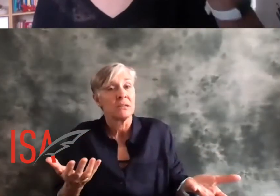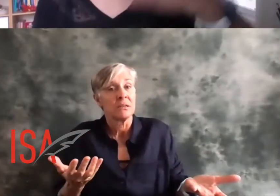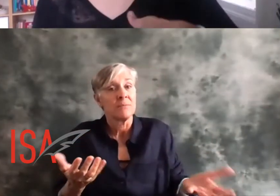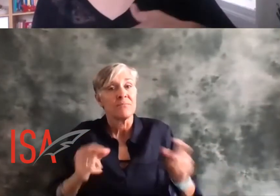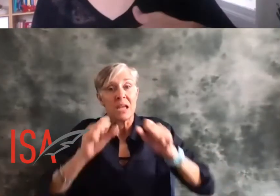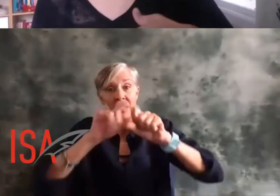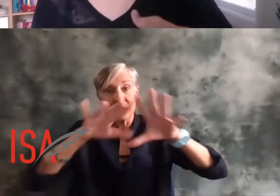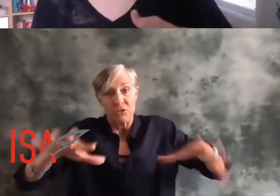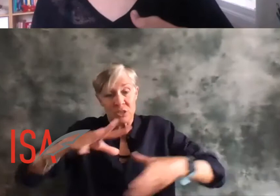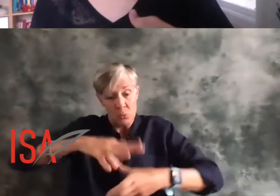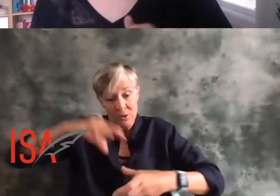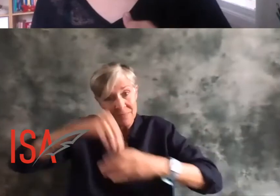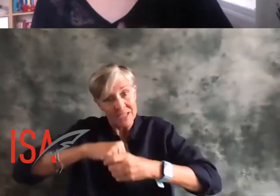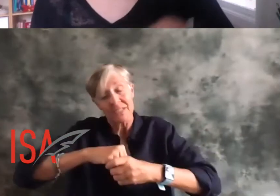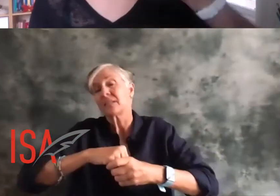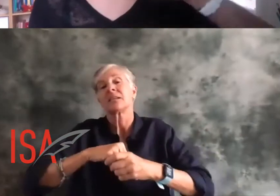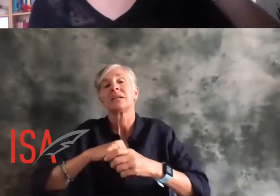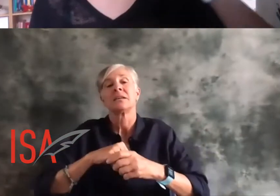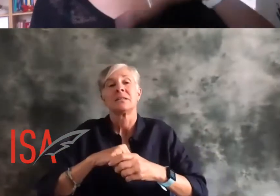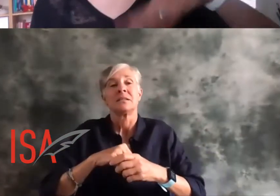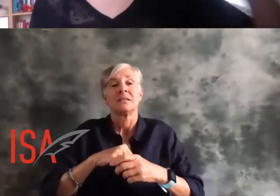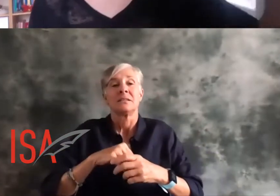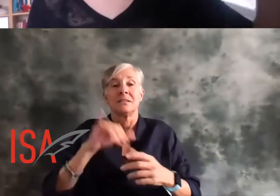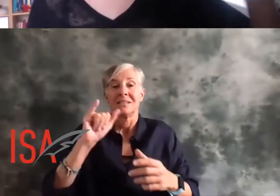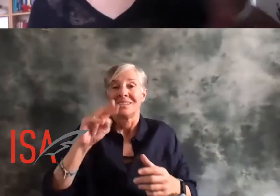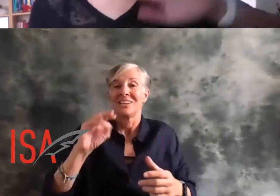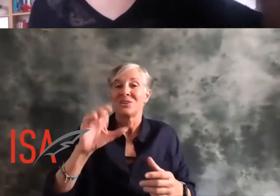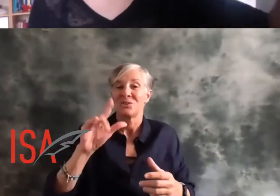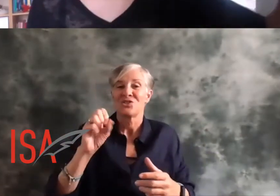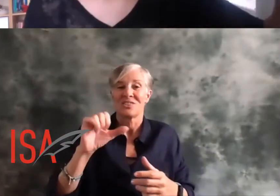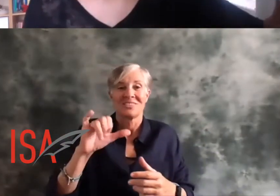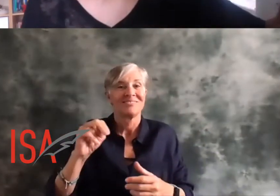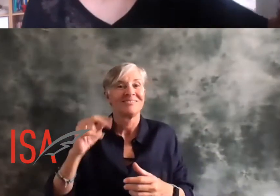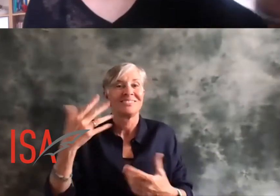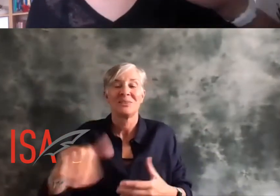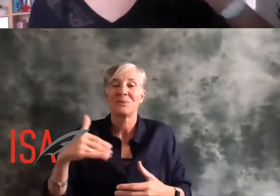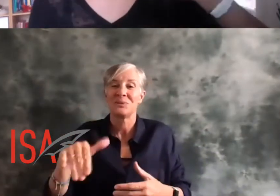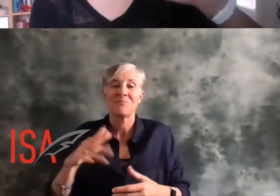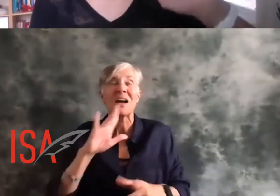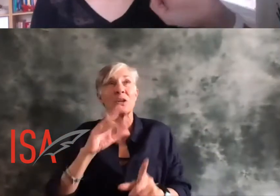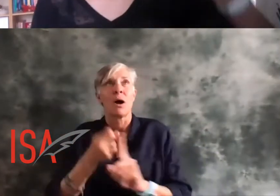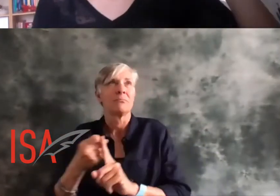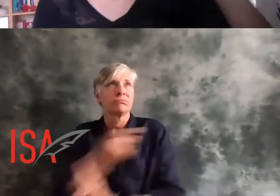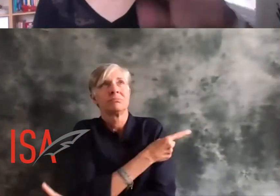Diversity within inclusion is important too. Just hard left segue.